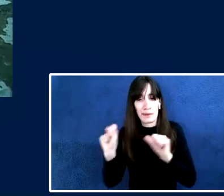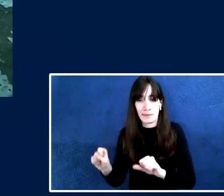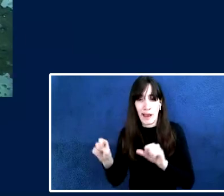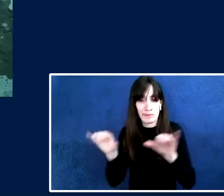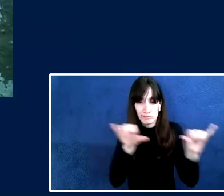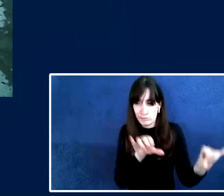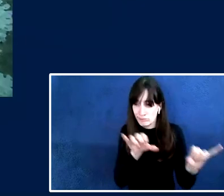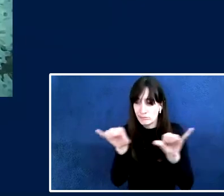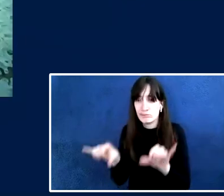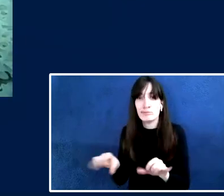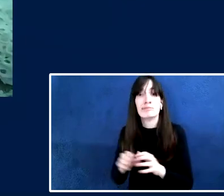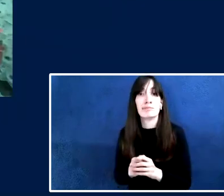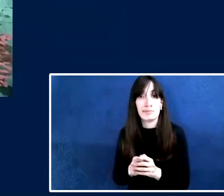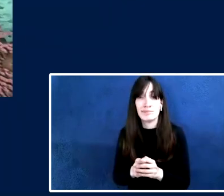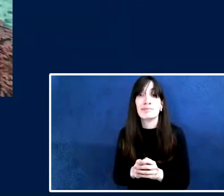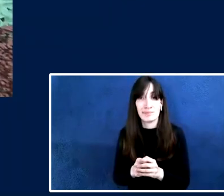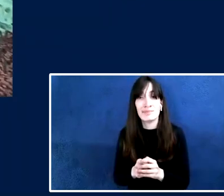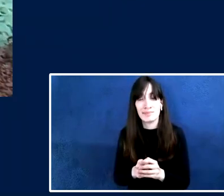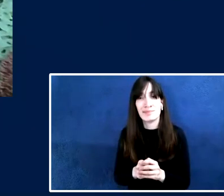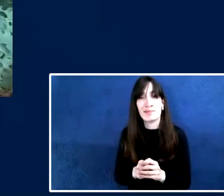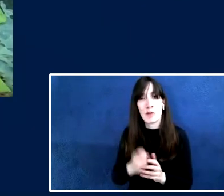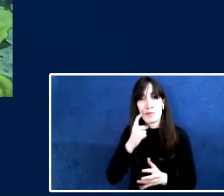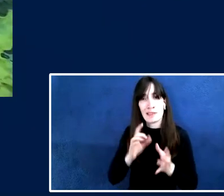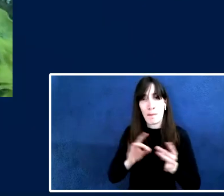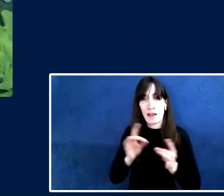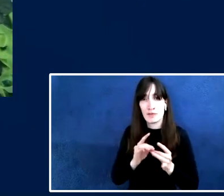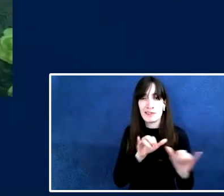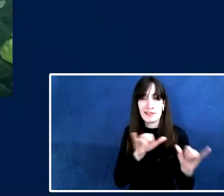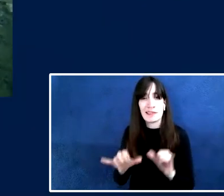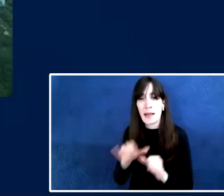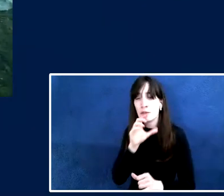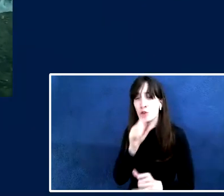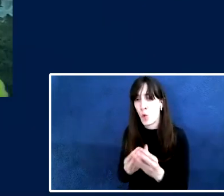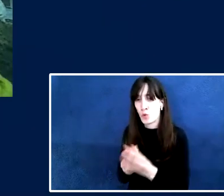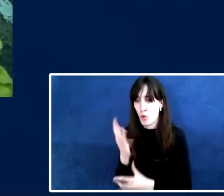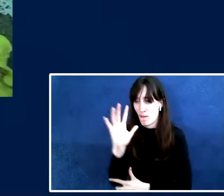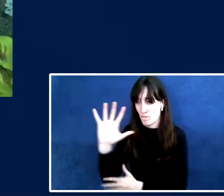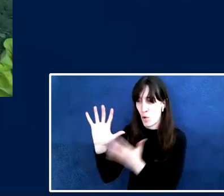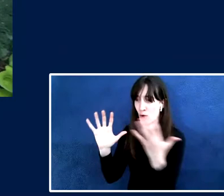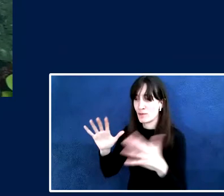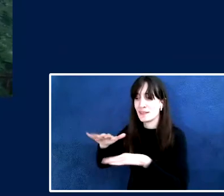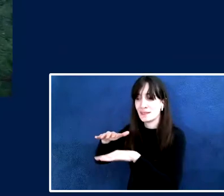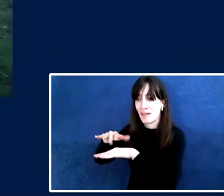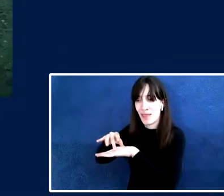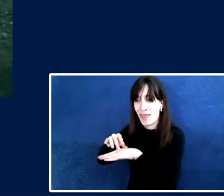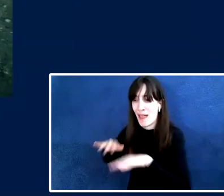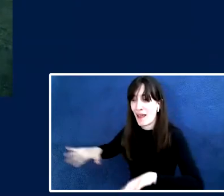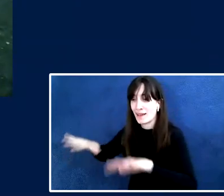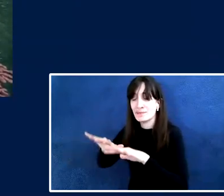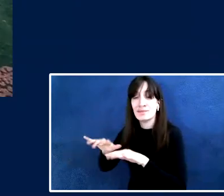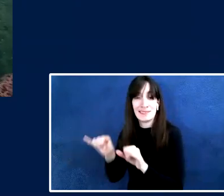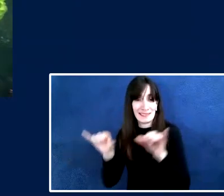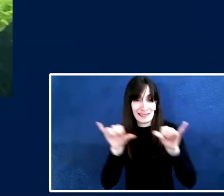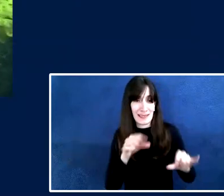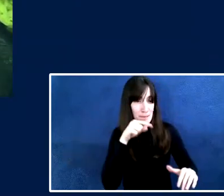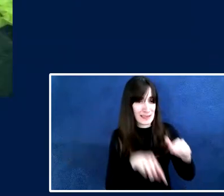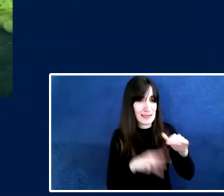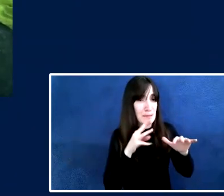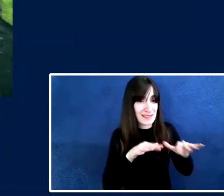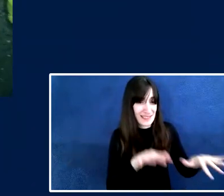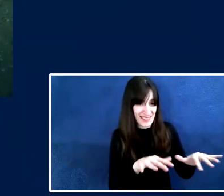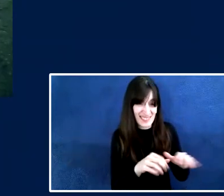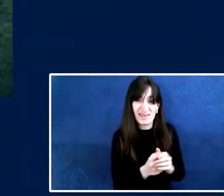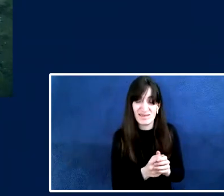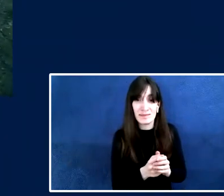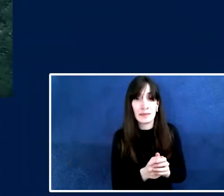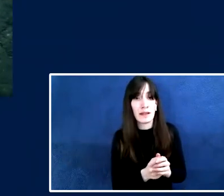old growth forests that you'd see on land. These animals that you're seeing in front of you, they are animals, they're colonies, and they grow just